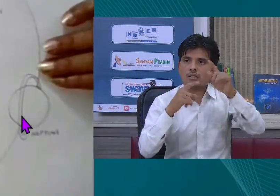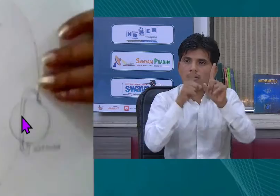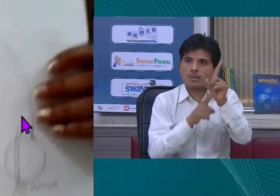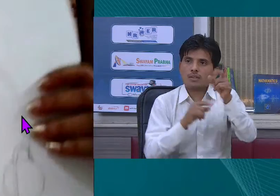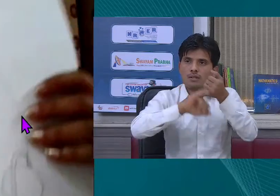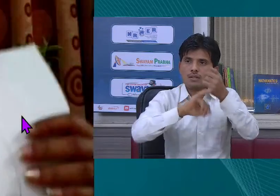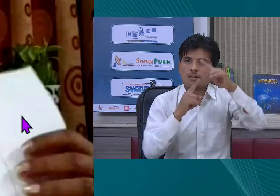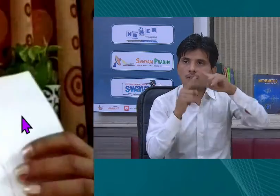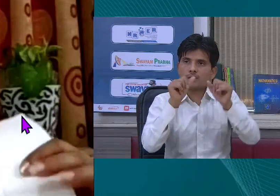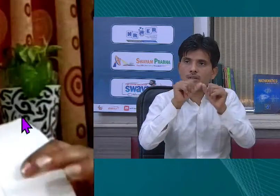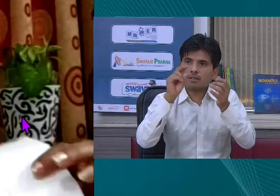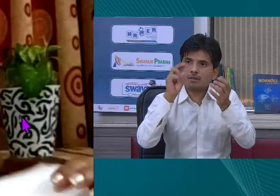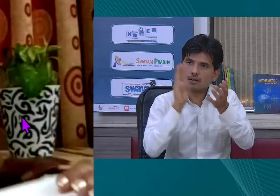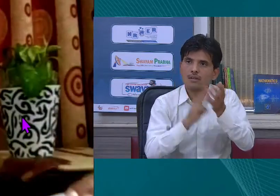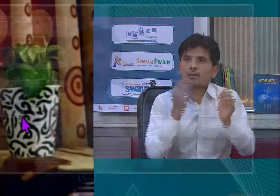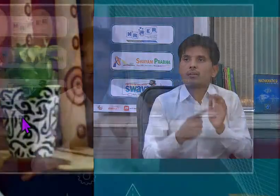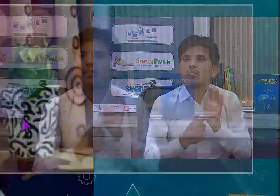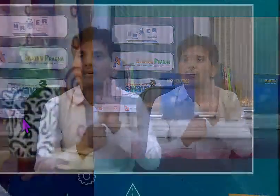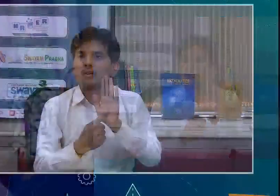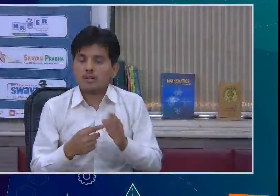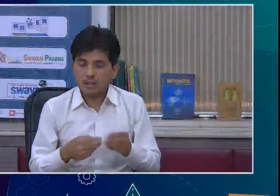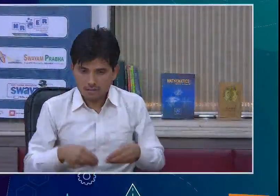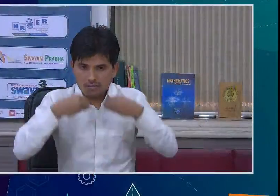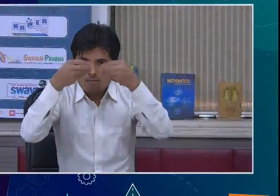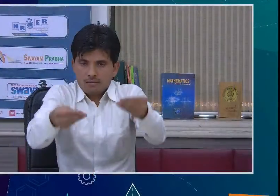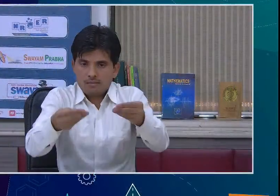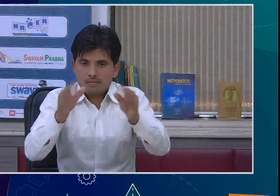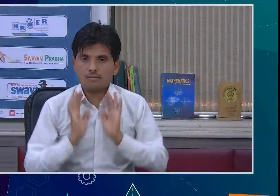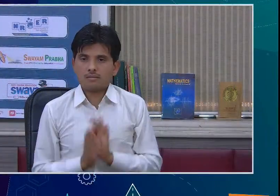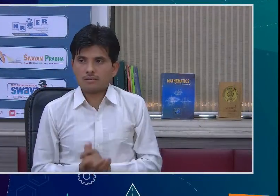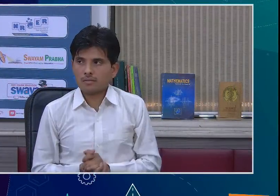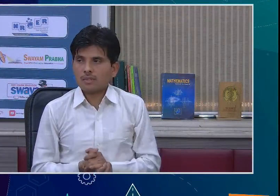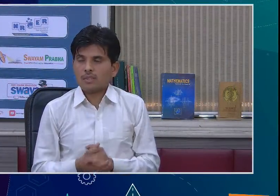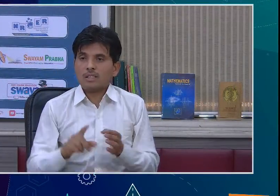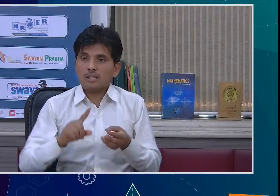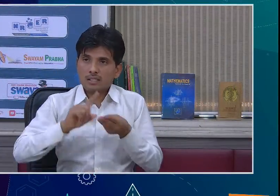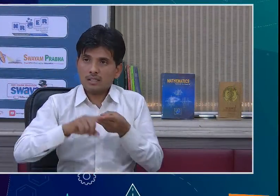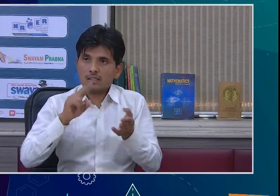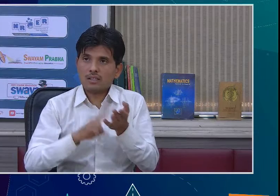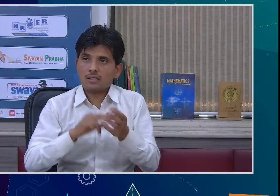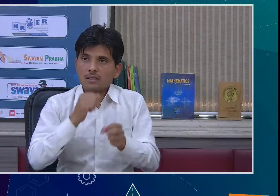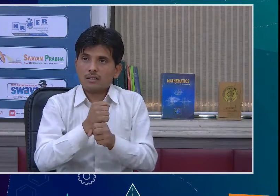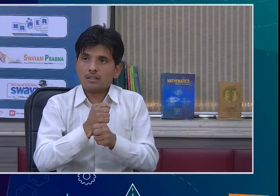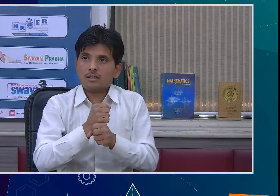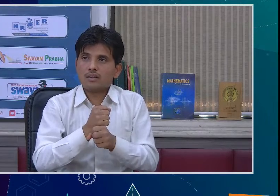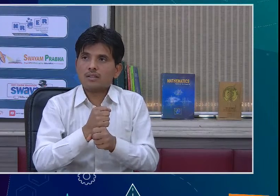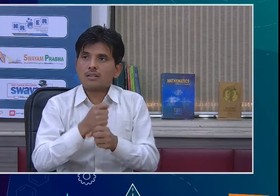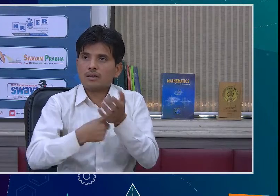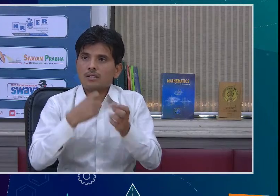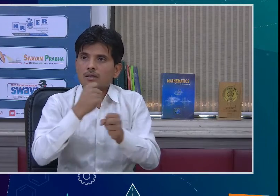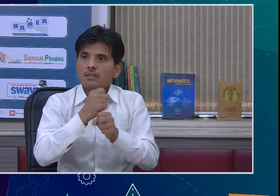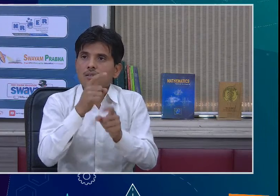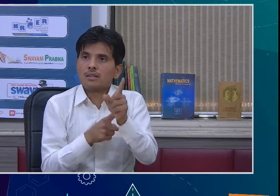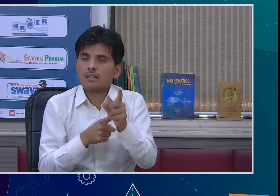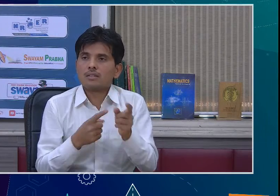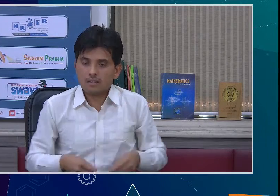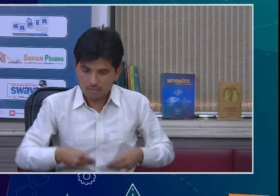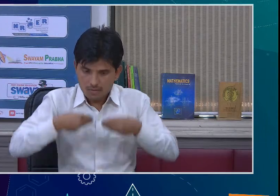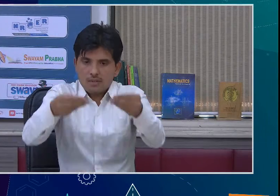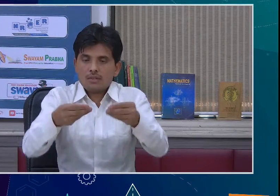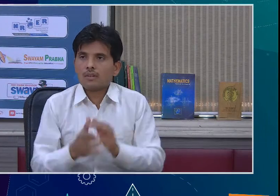central star, which provides, energy to all the planets of the solar